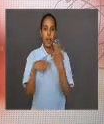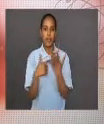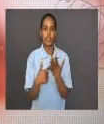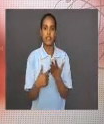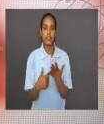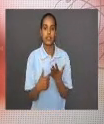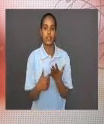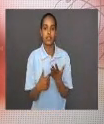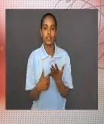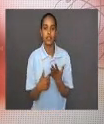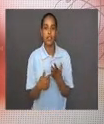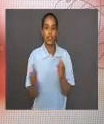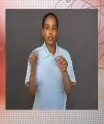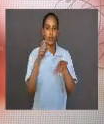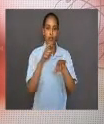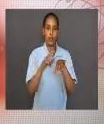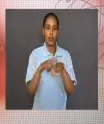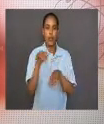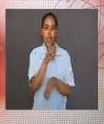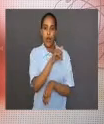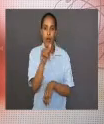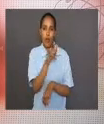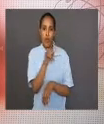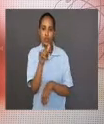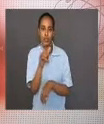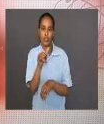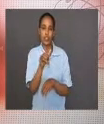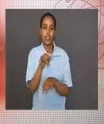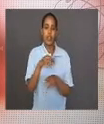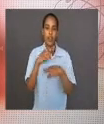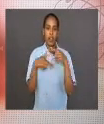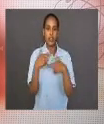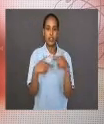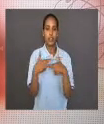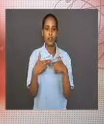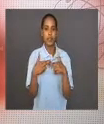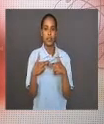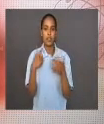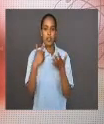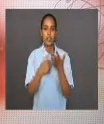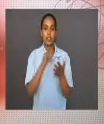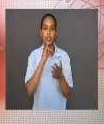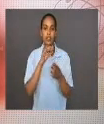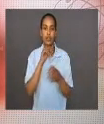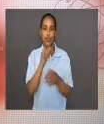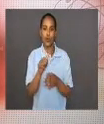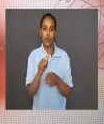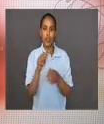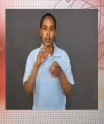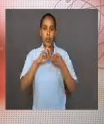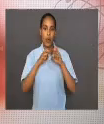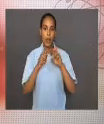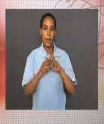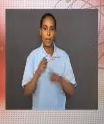However, during a homogeneous reaction, this is not a